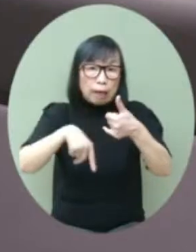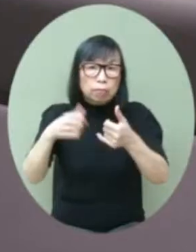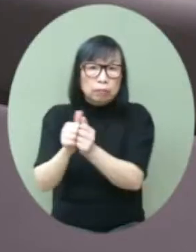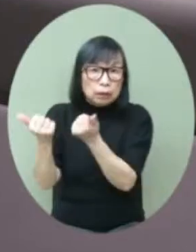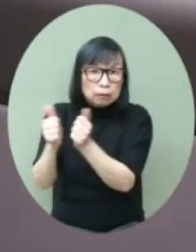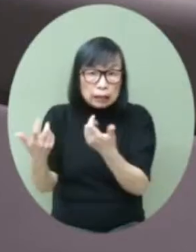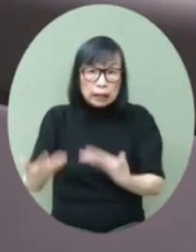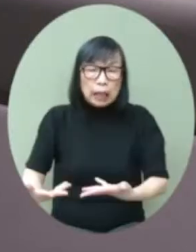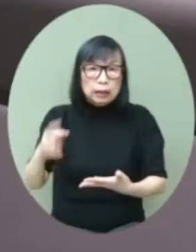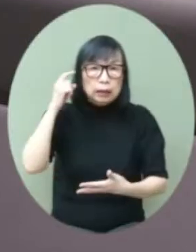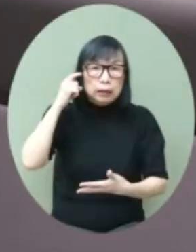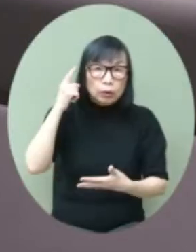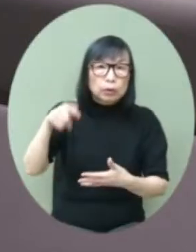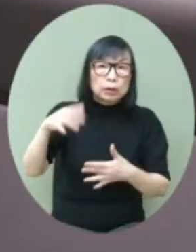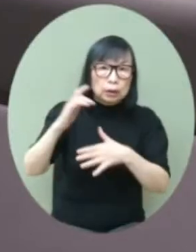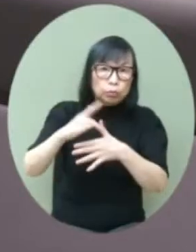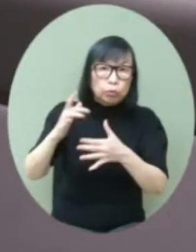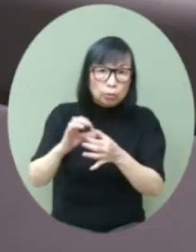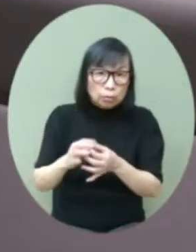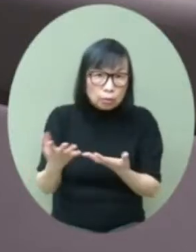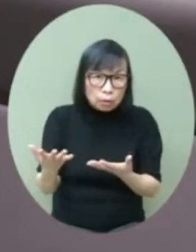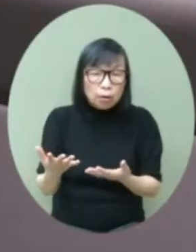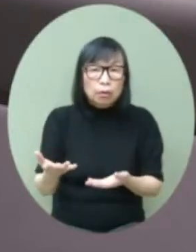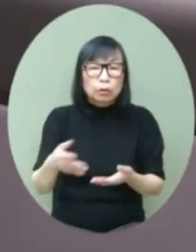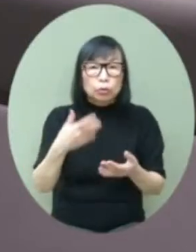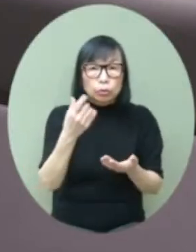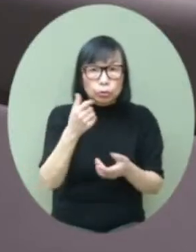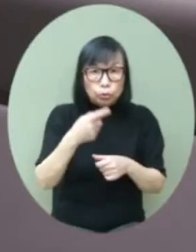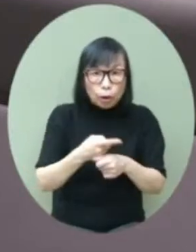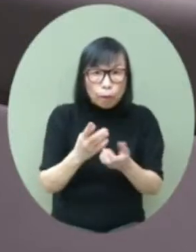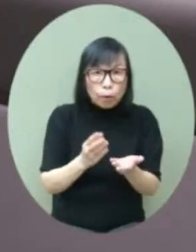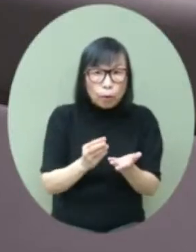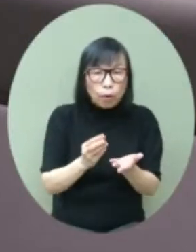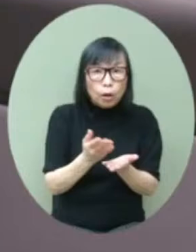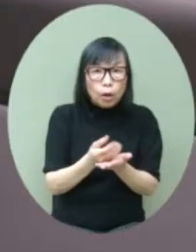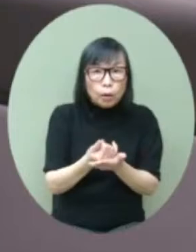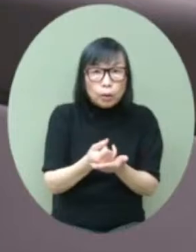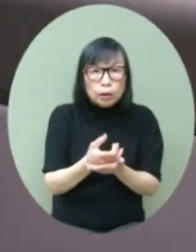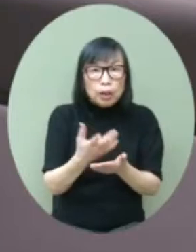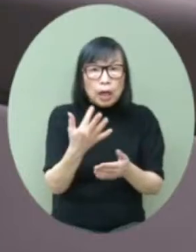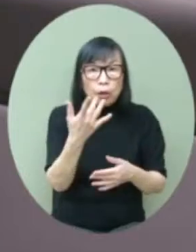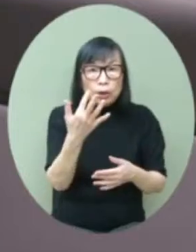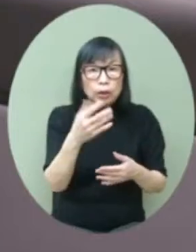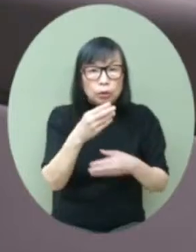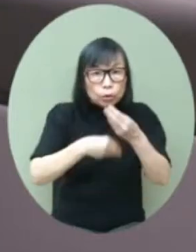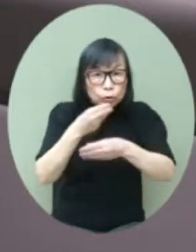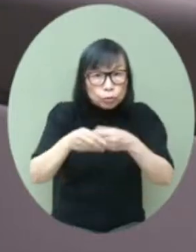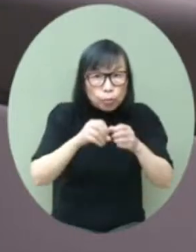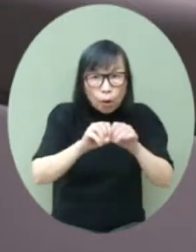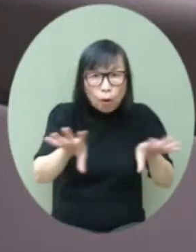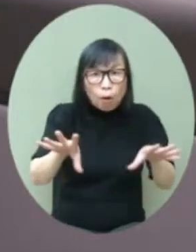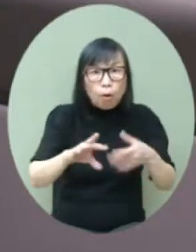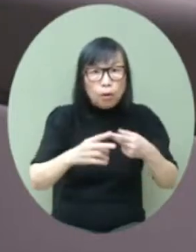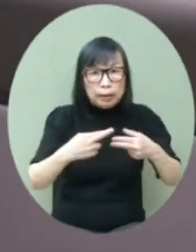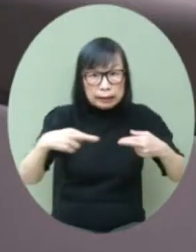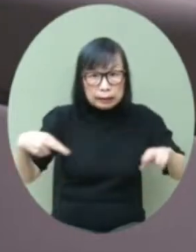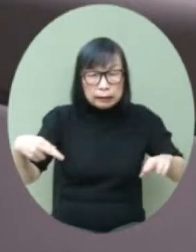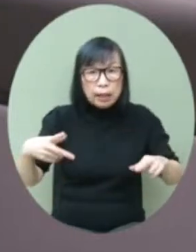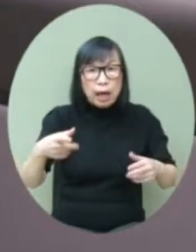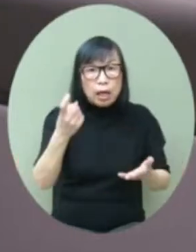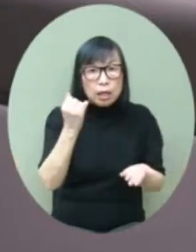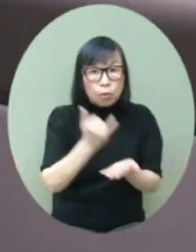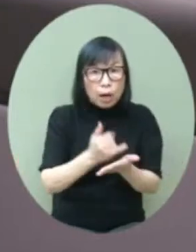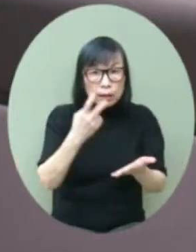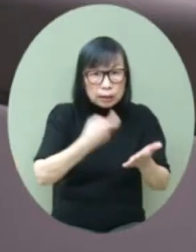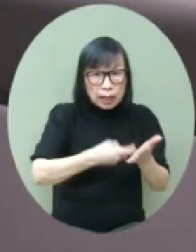did not know each other. Do you know whether the two of them now have been in contact with each other? And how many transmission chains have there